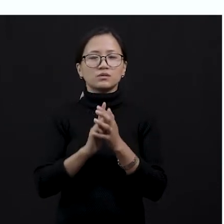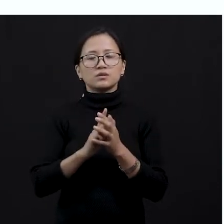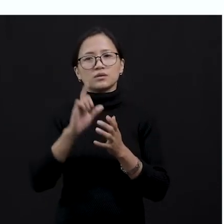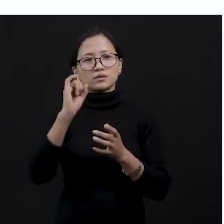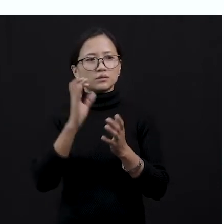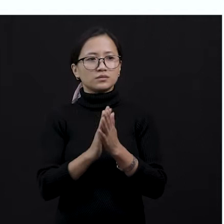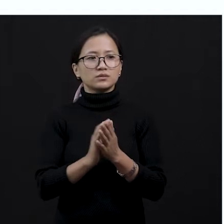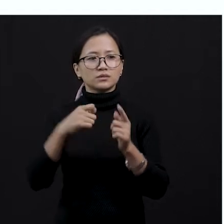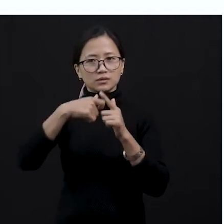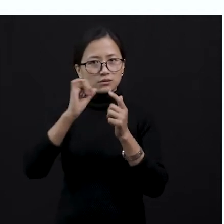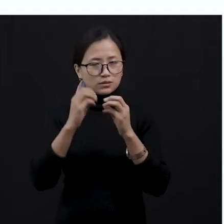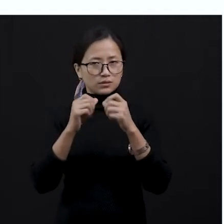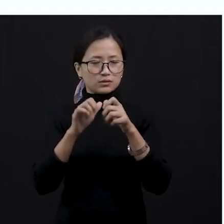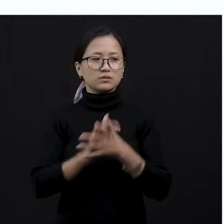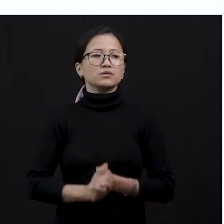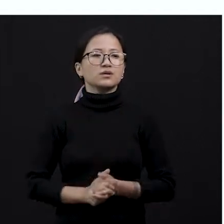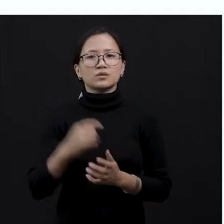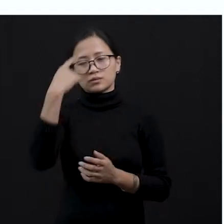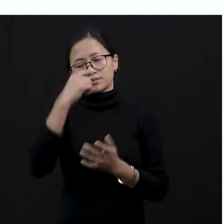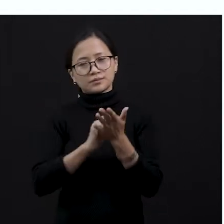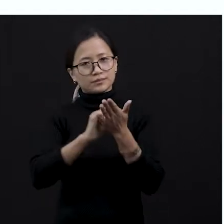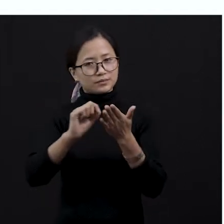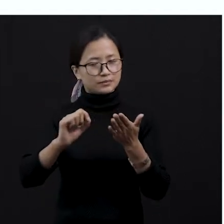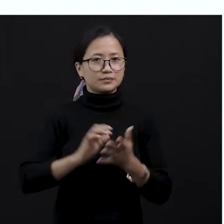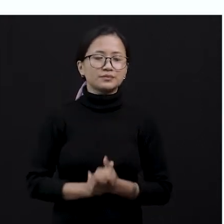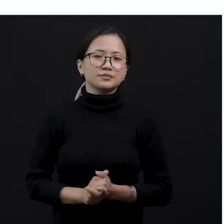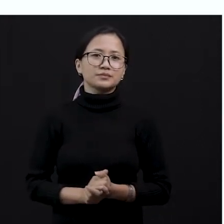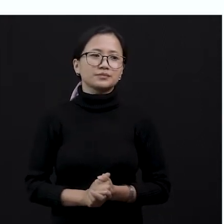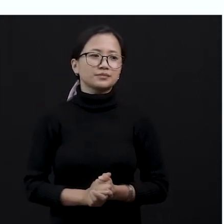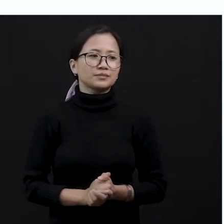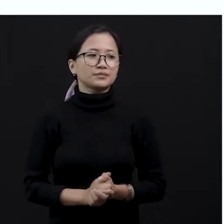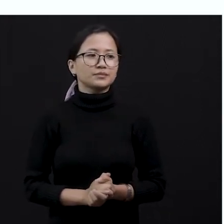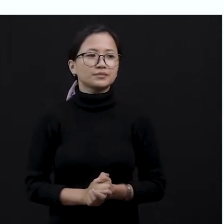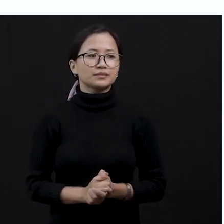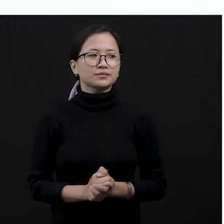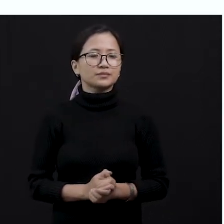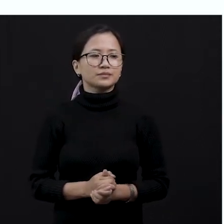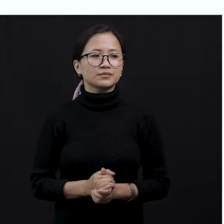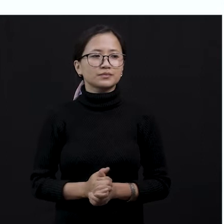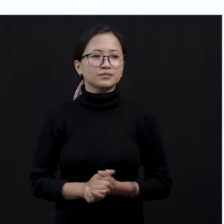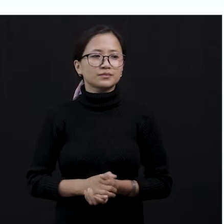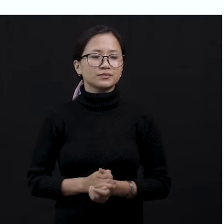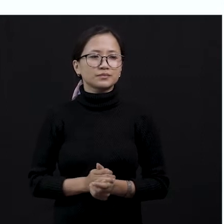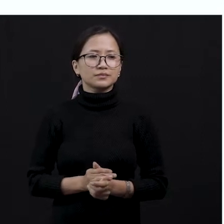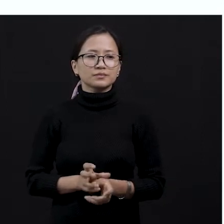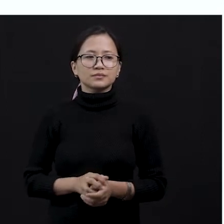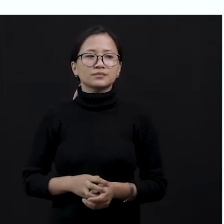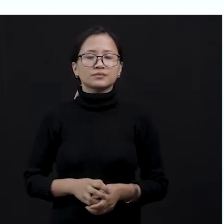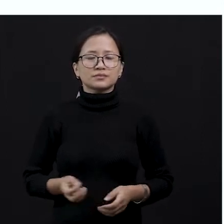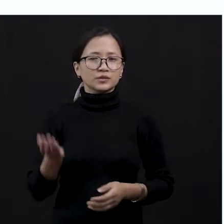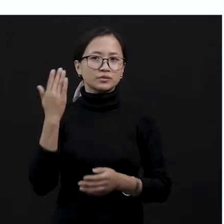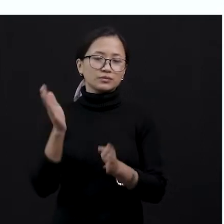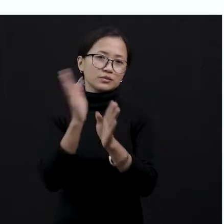Vipoli Giba is the person who wrote this poem, okay. Now, before we go into the explanation,